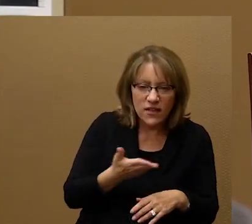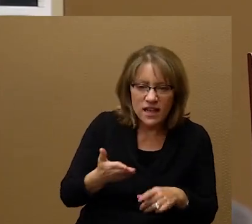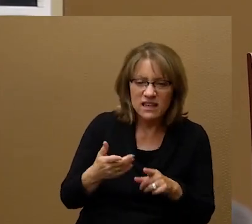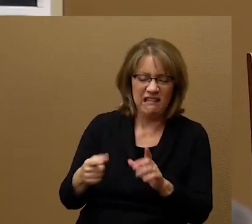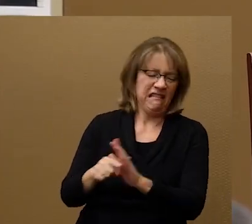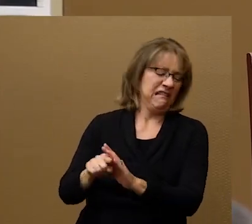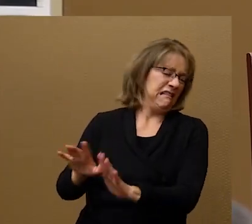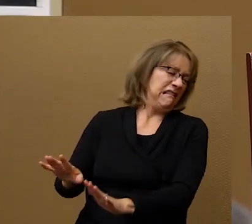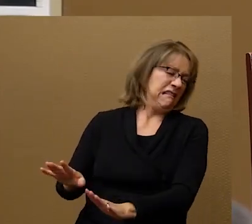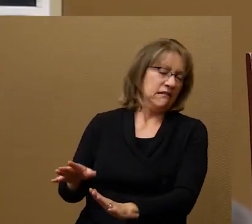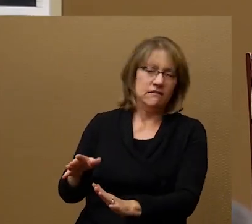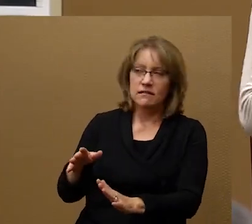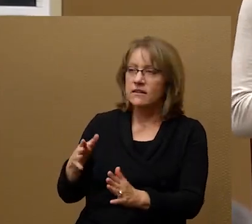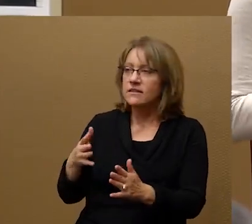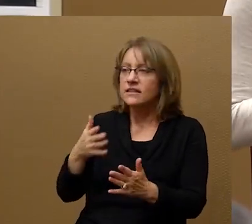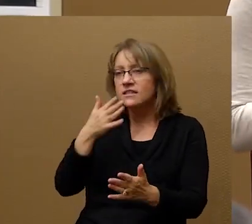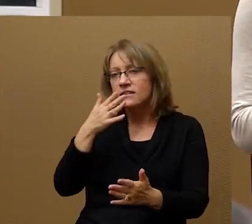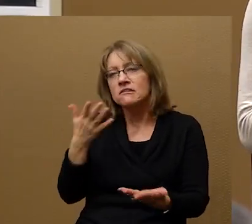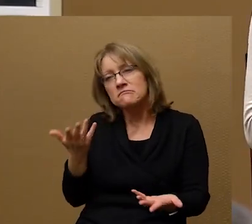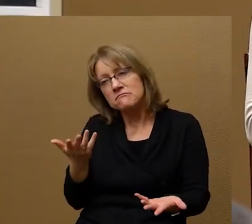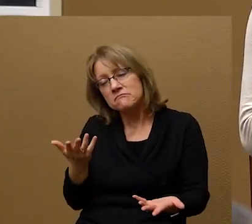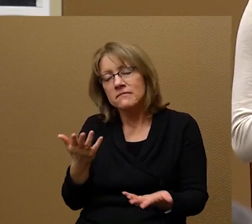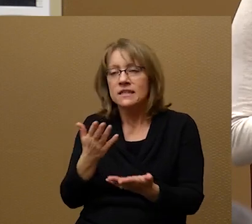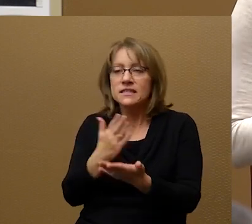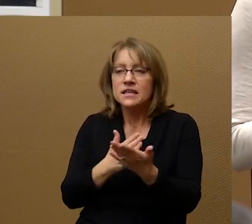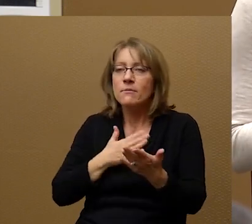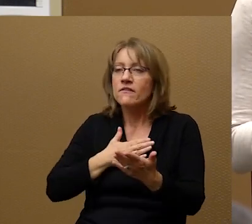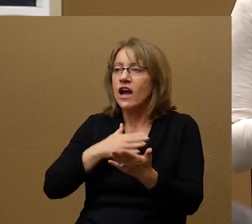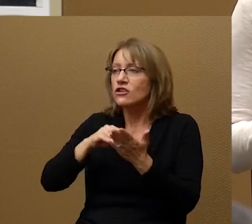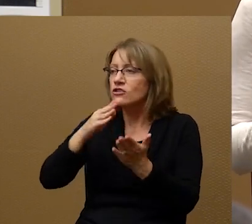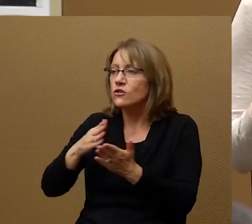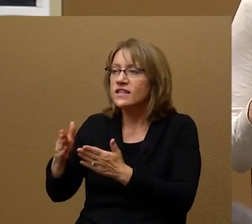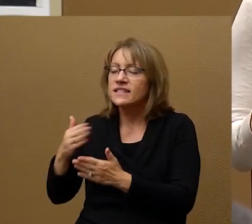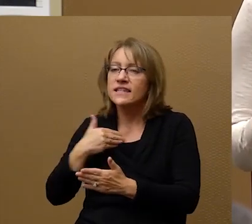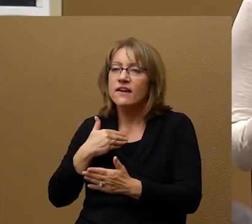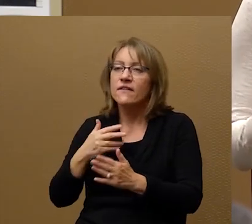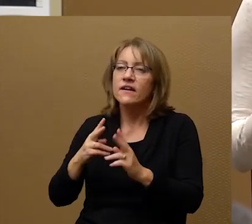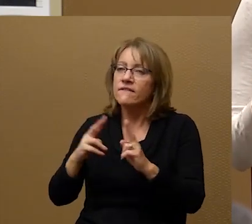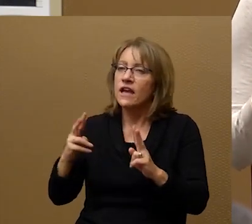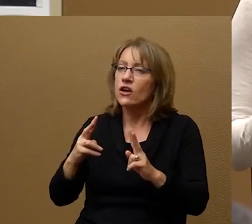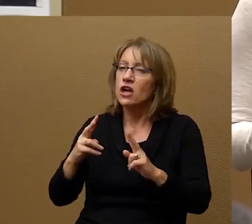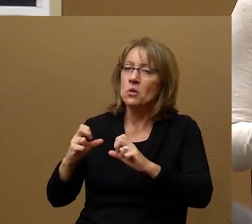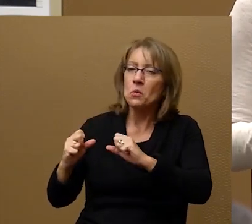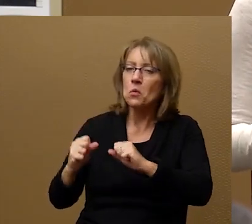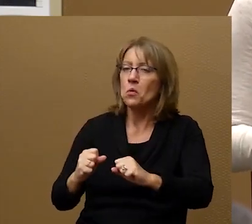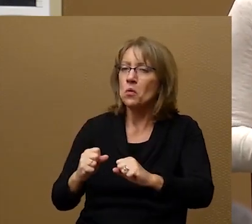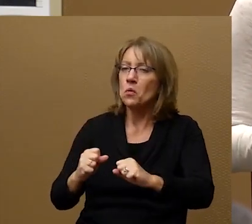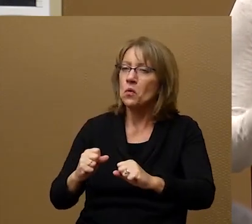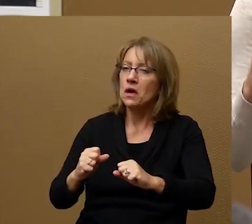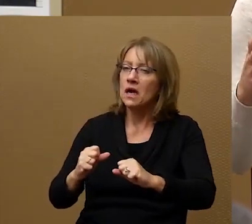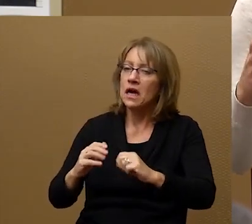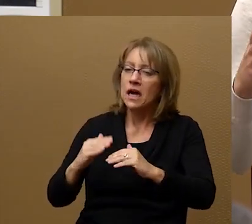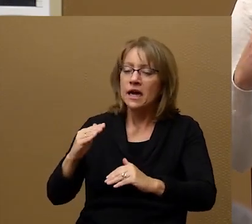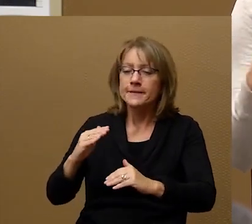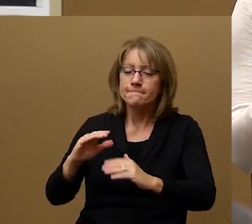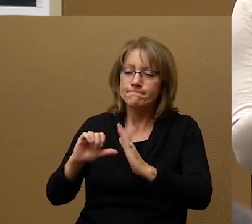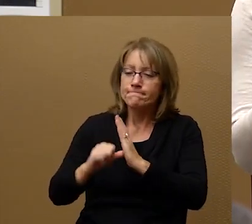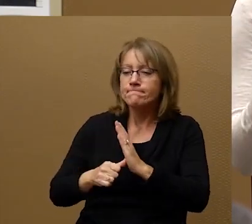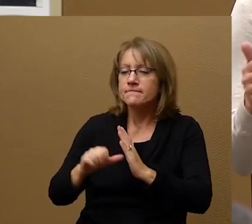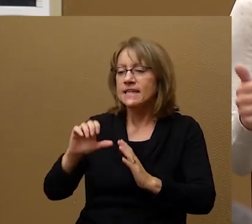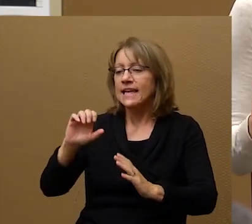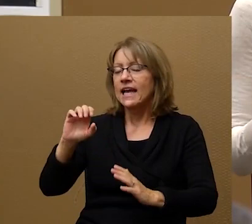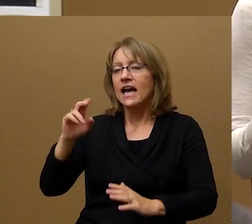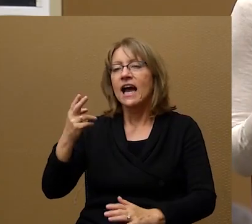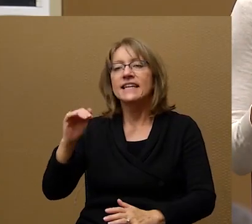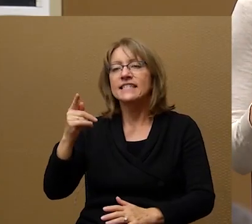adverse reaction. Also, some of our students have very heightened senses. So